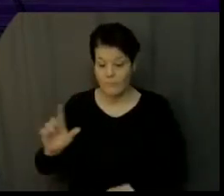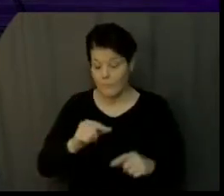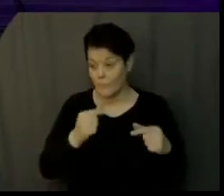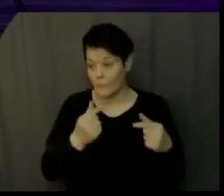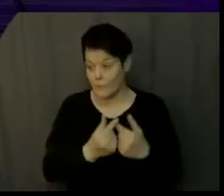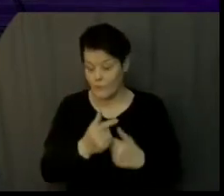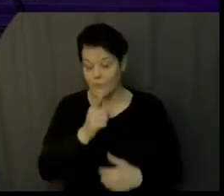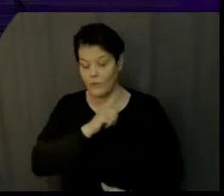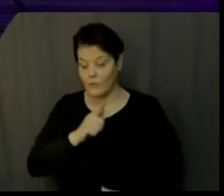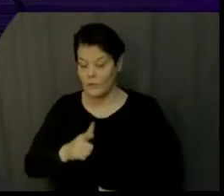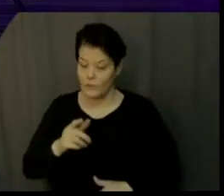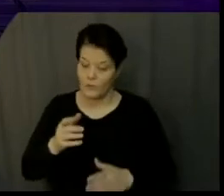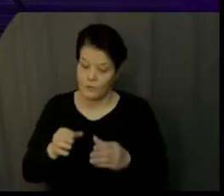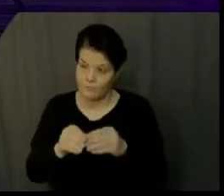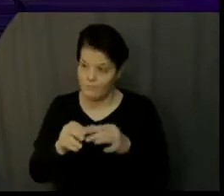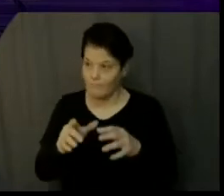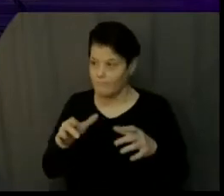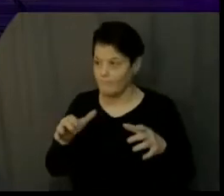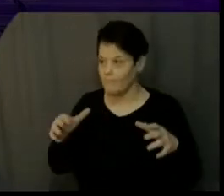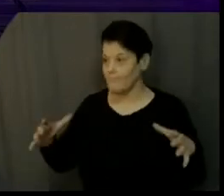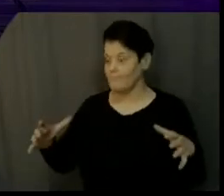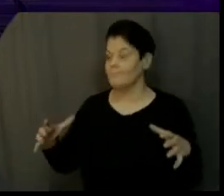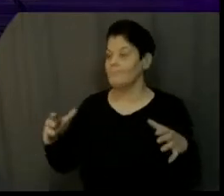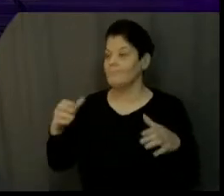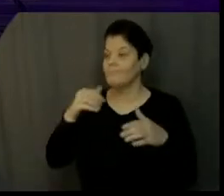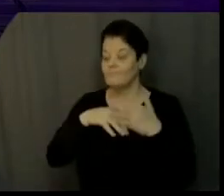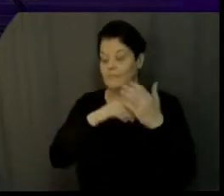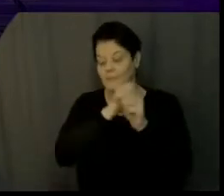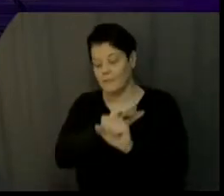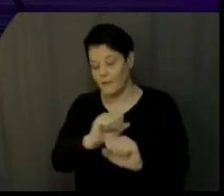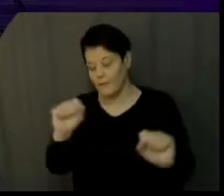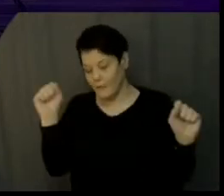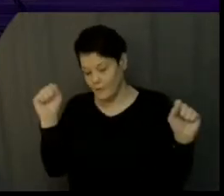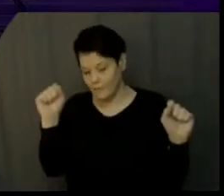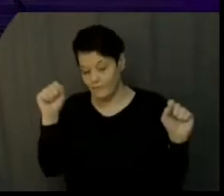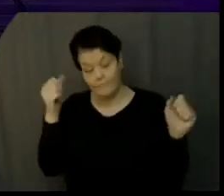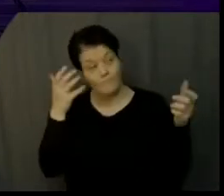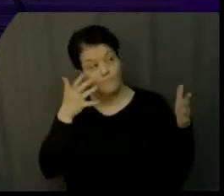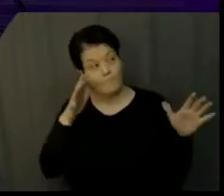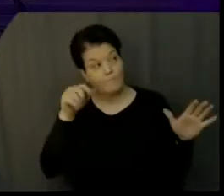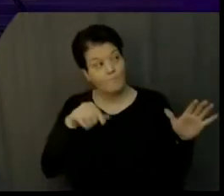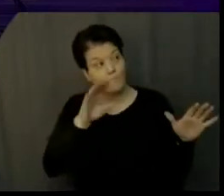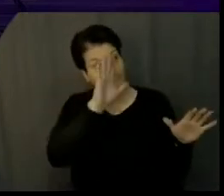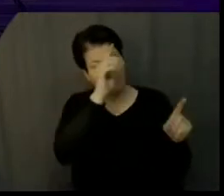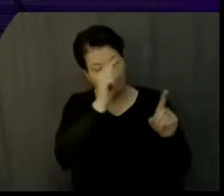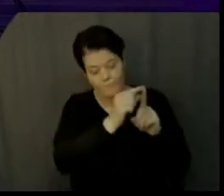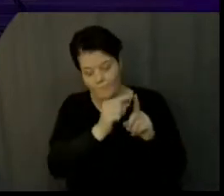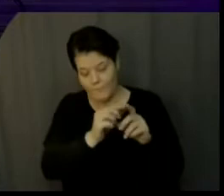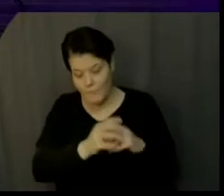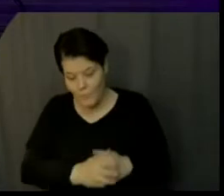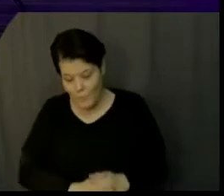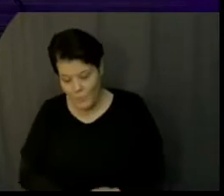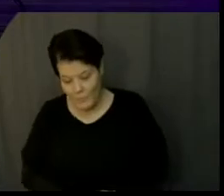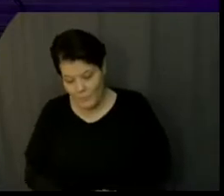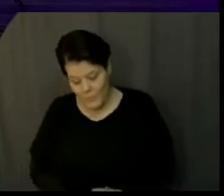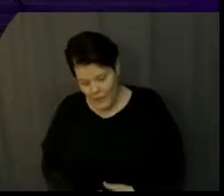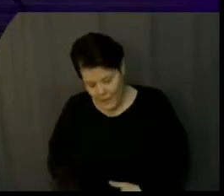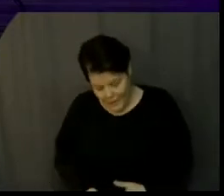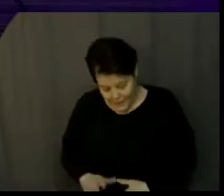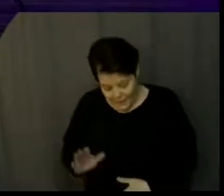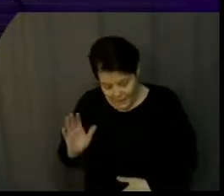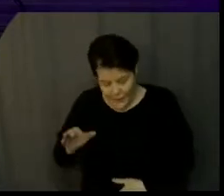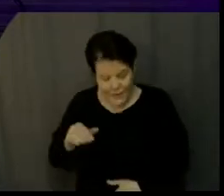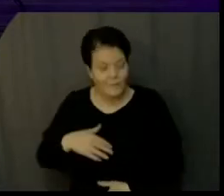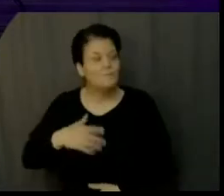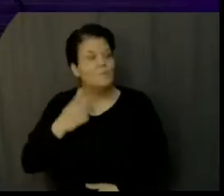Anyone lose your way? You think you're going one place and then you turn. I mean, one of my most frustrating lose my way stories, and I'll try to make it short. I don't want to take up too much